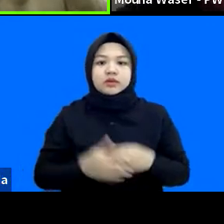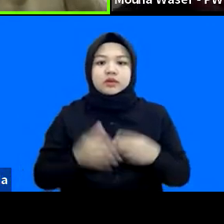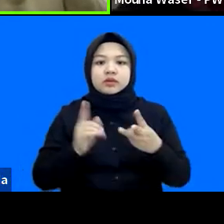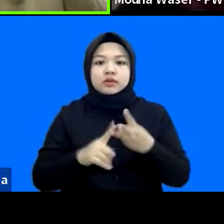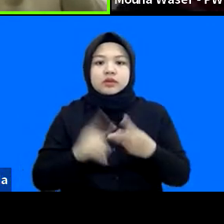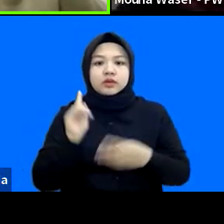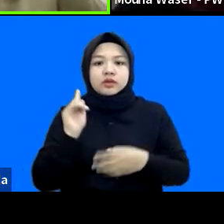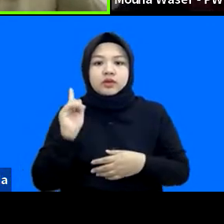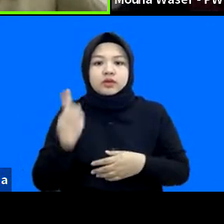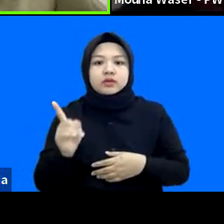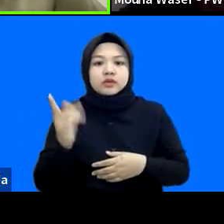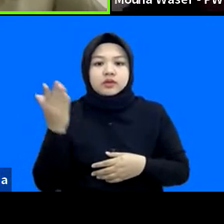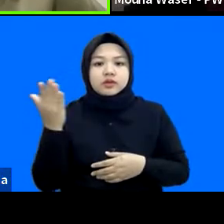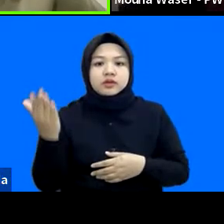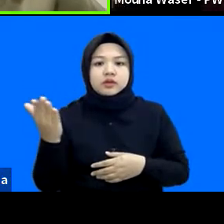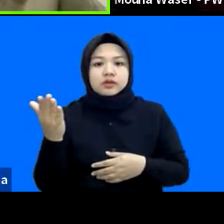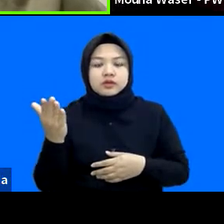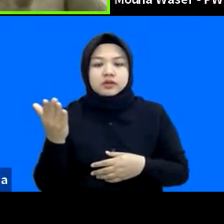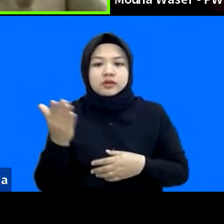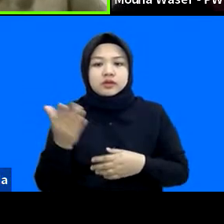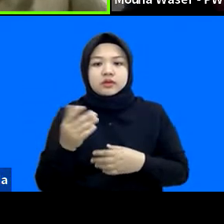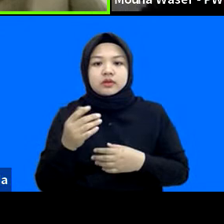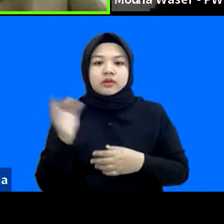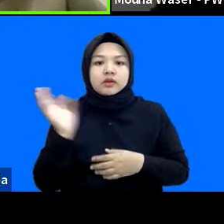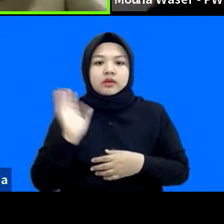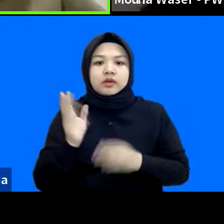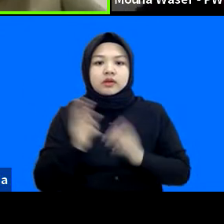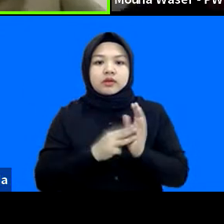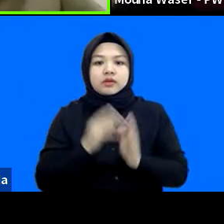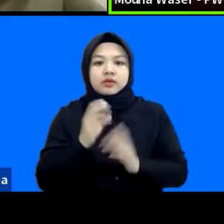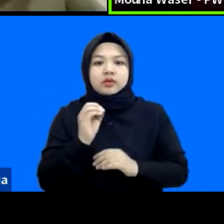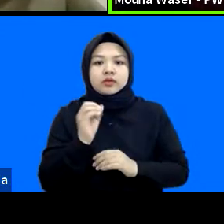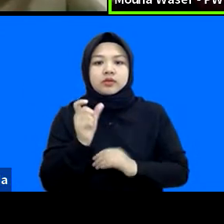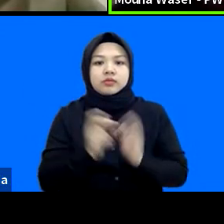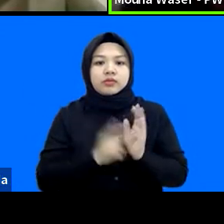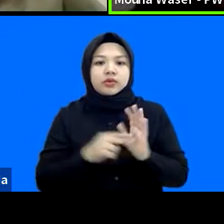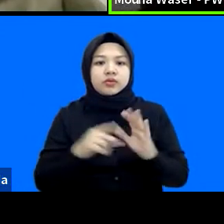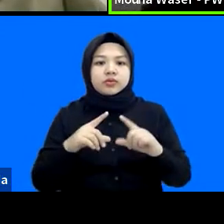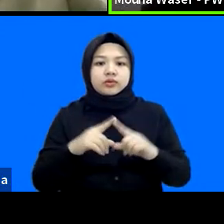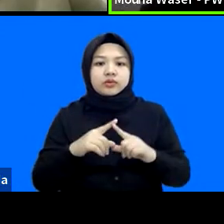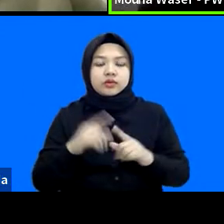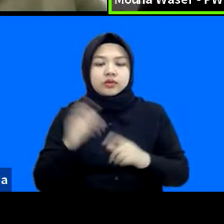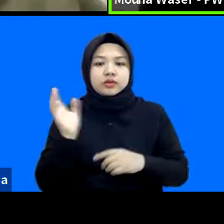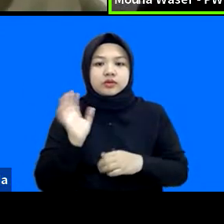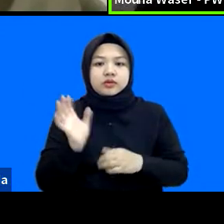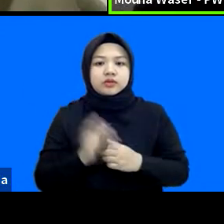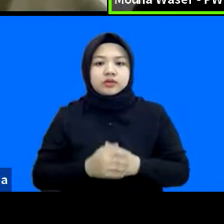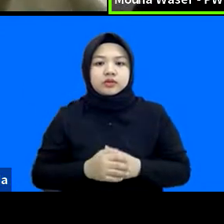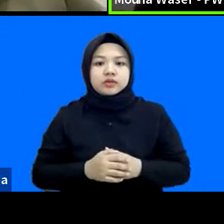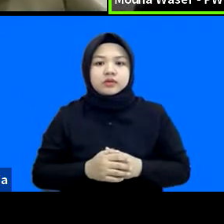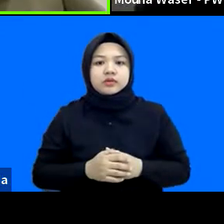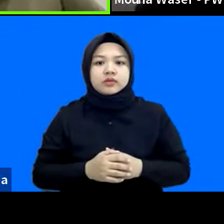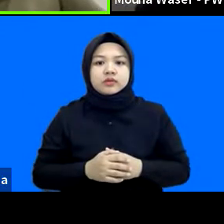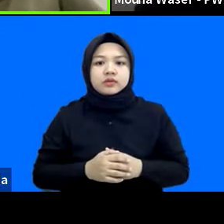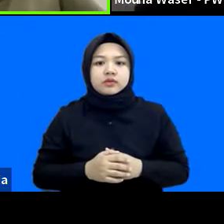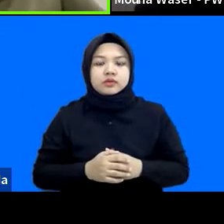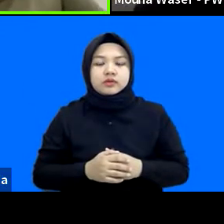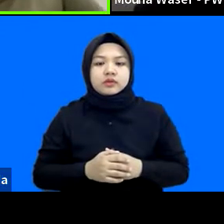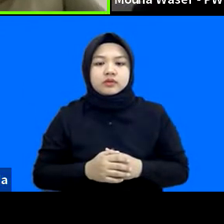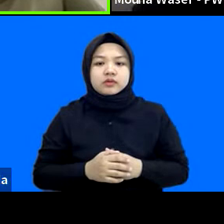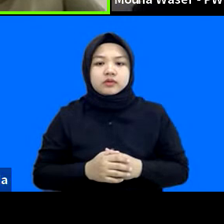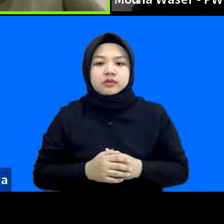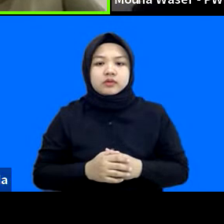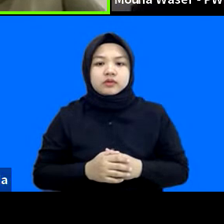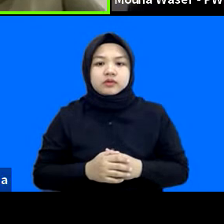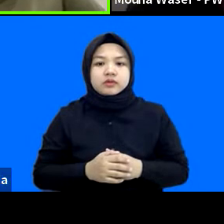Wasef. Hi, Mona. How are you? Good. Okay, so Mona is the head of research